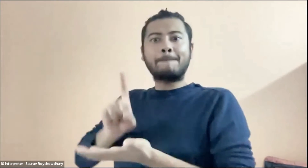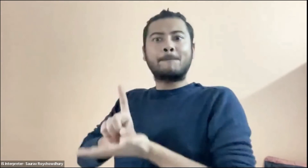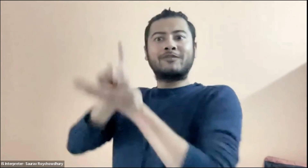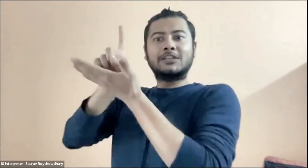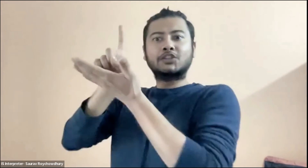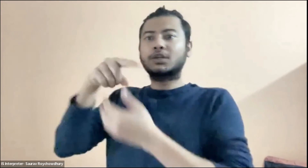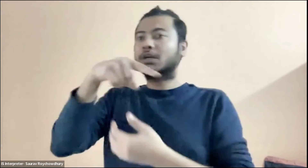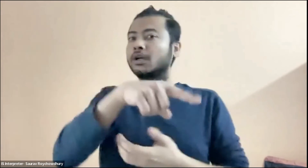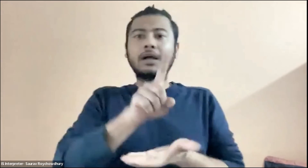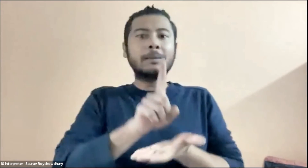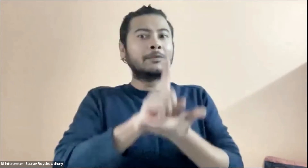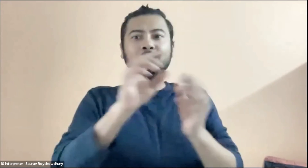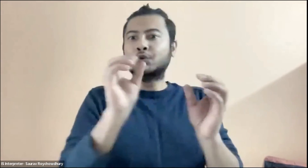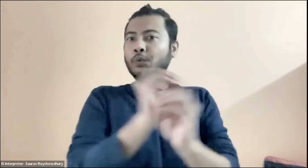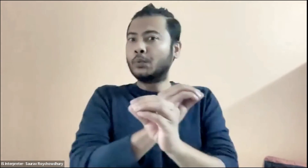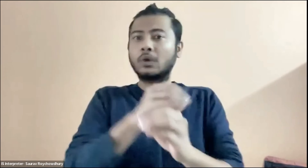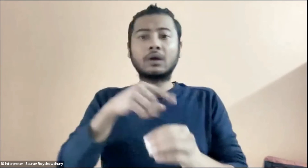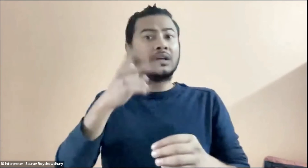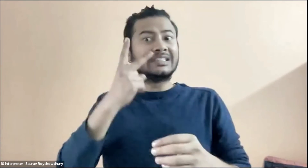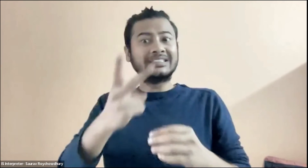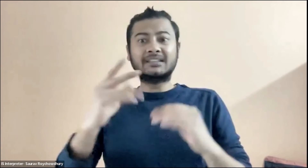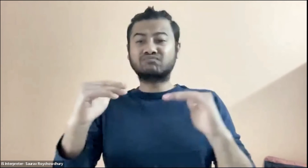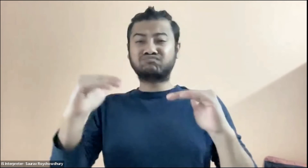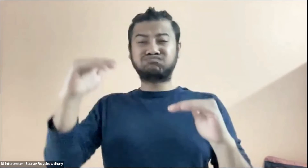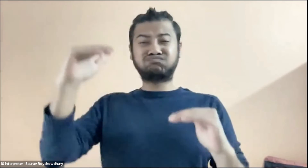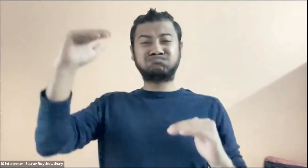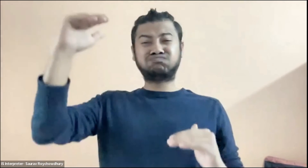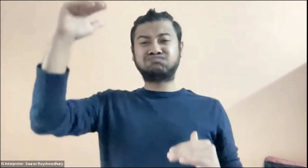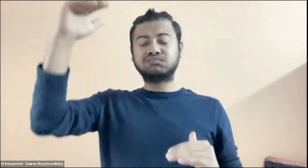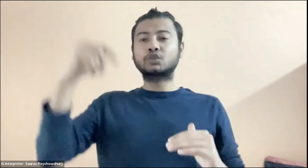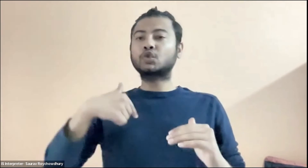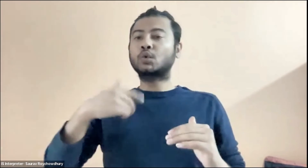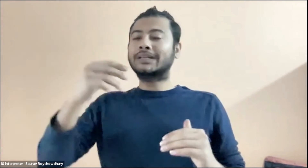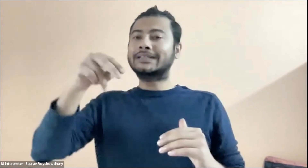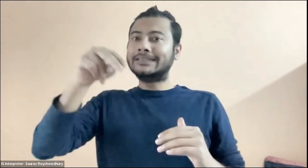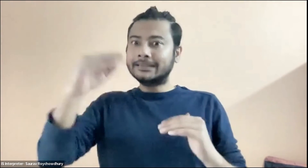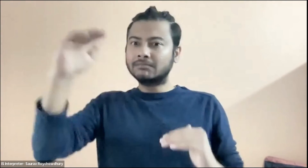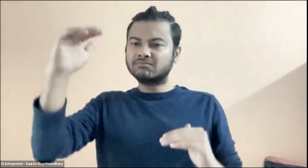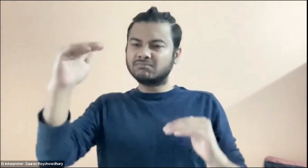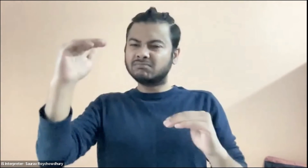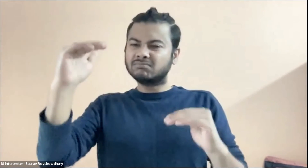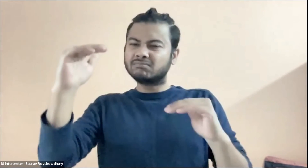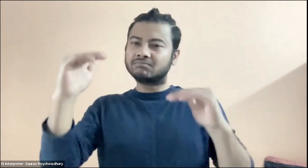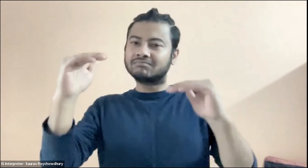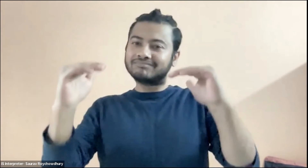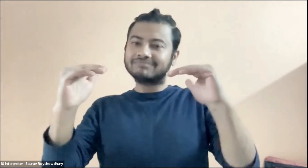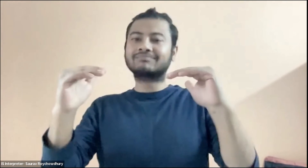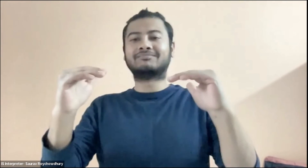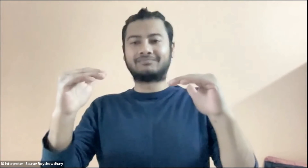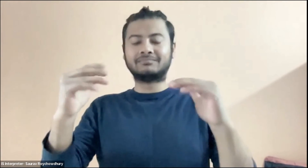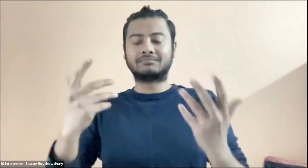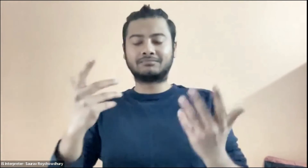need to find ways in bringing these closer together. Thank you. Yeah, great.